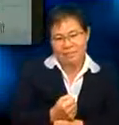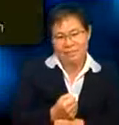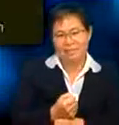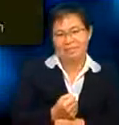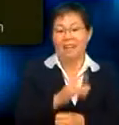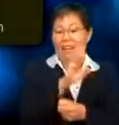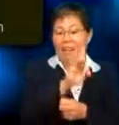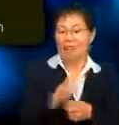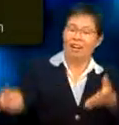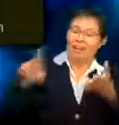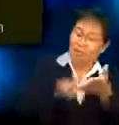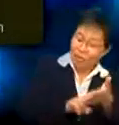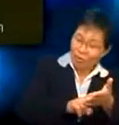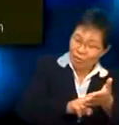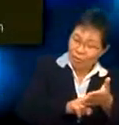conclusions. Eight,